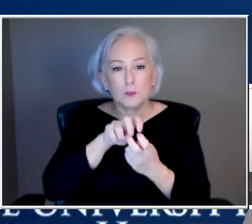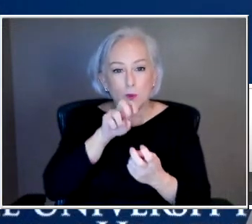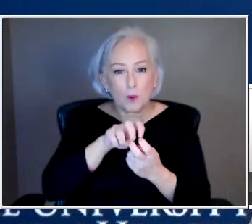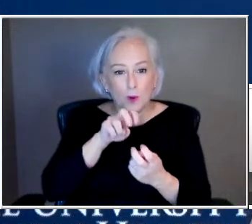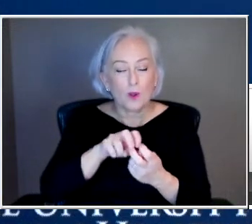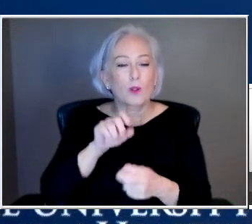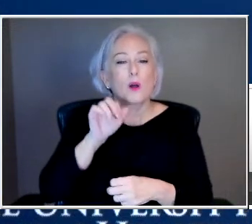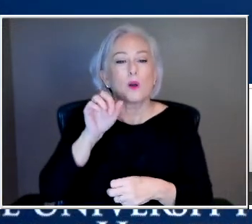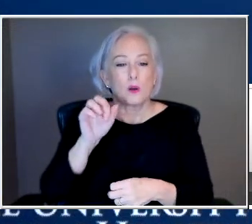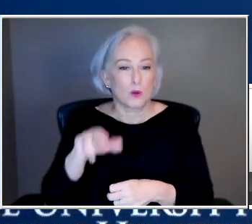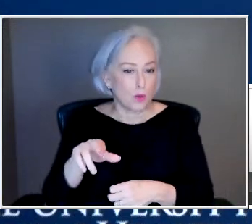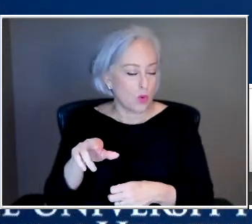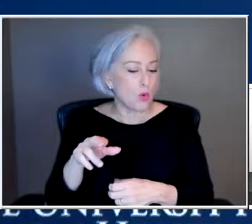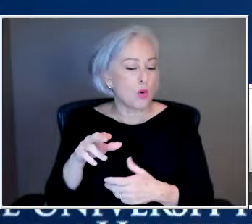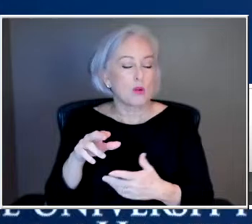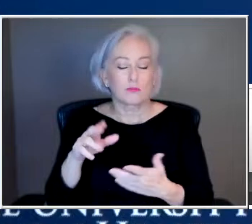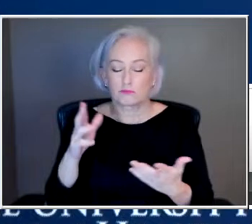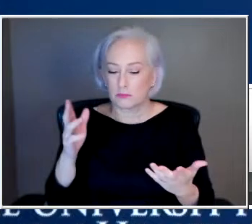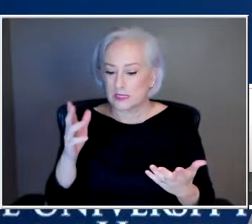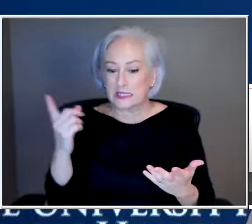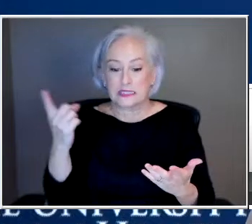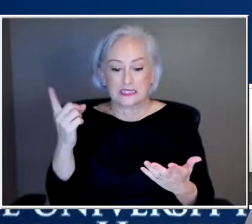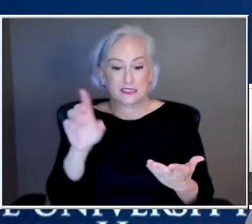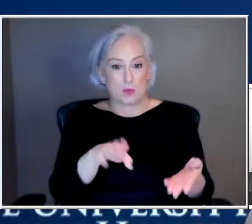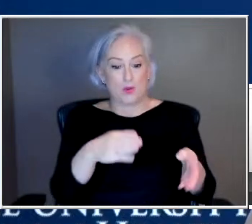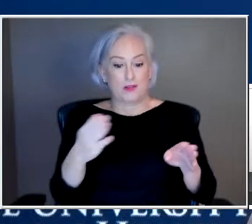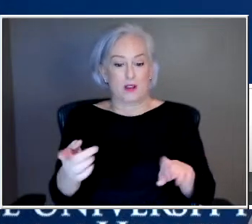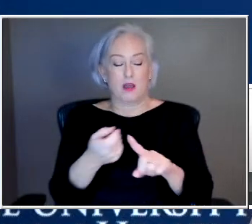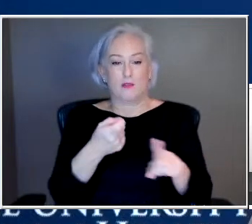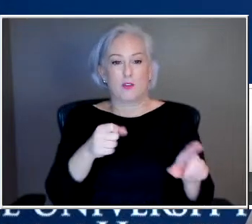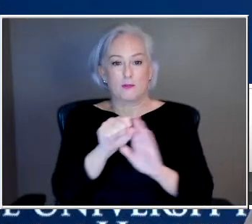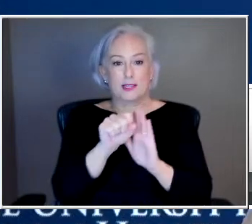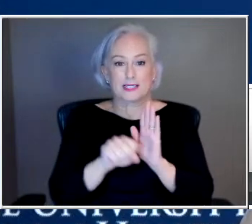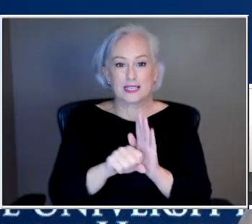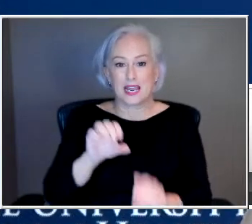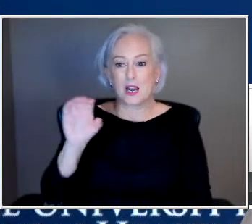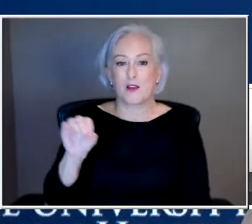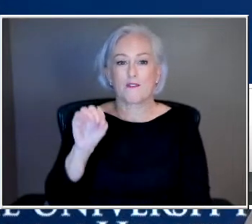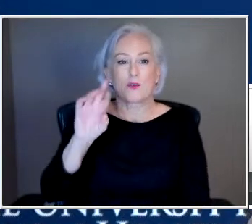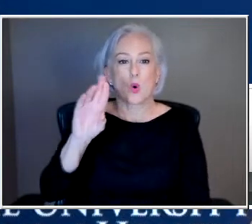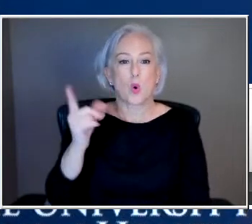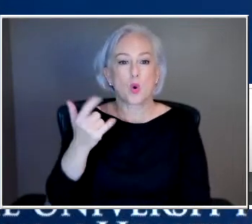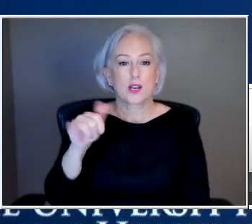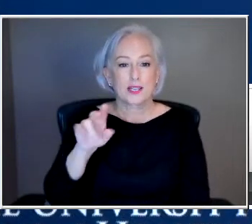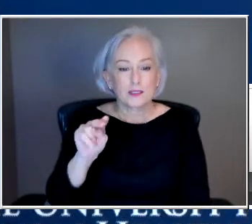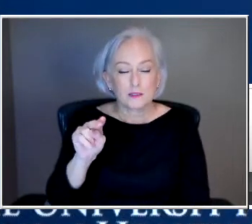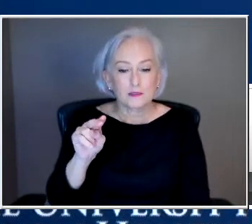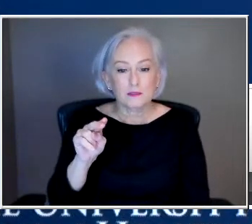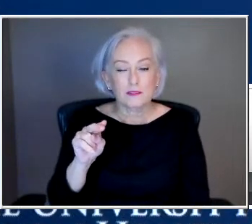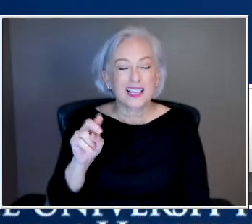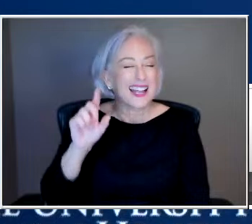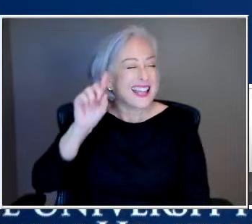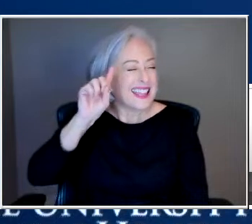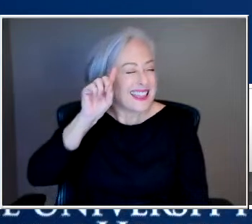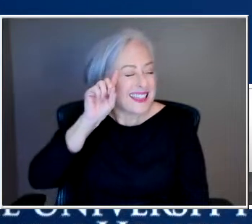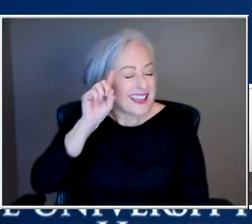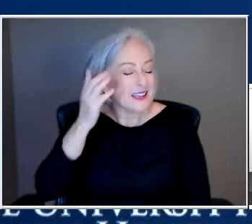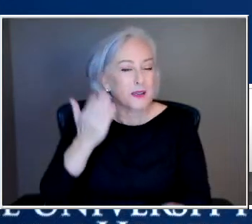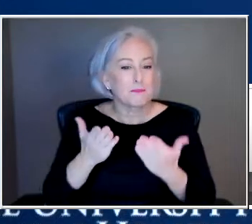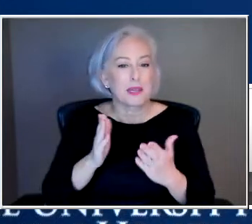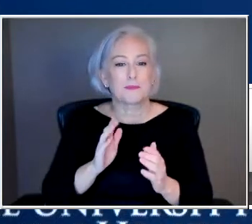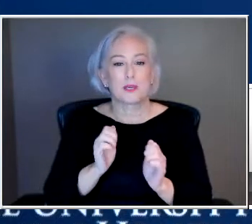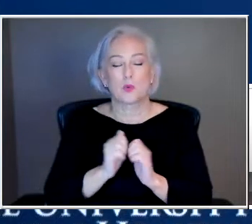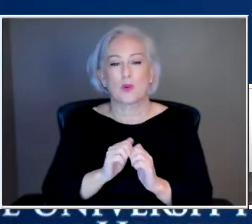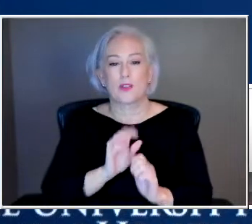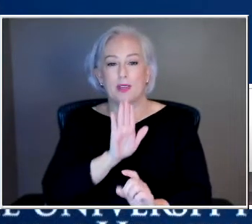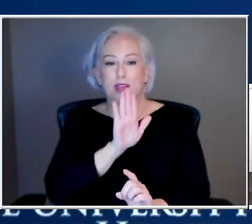somebody died from this up in Oregon. Again, it is believed that it had to do maybe with their own domesticated